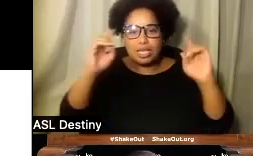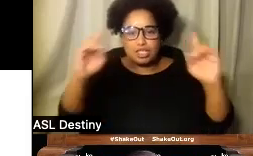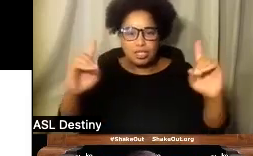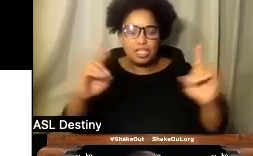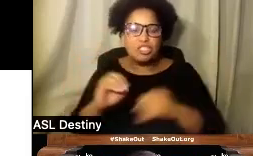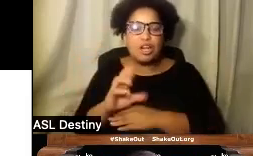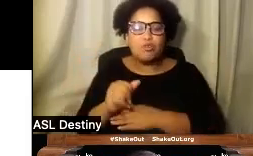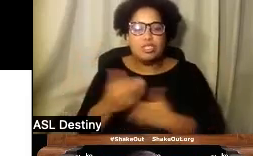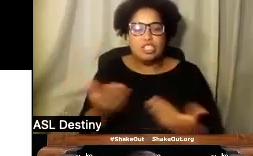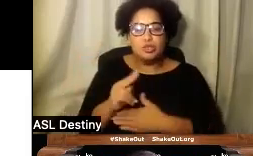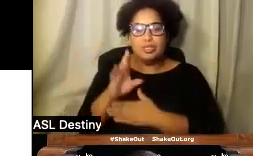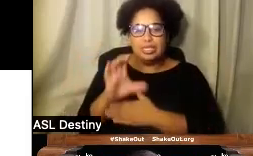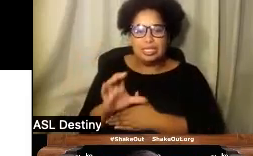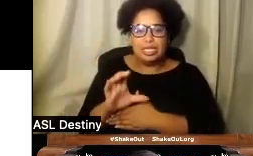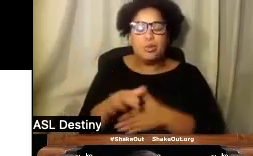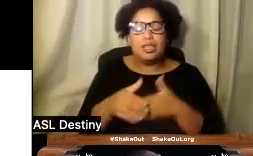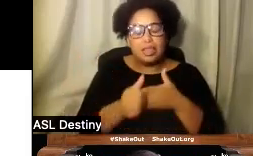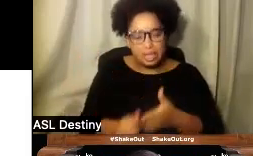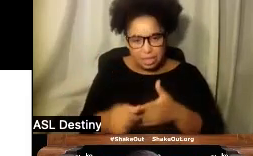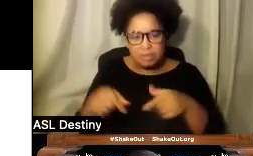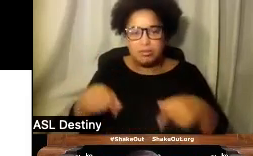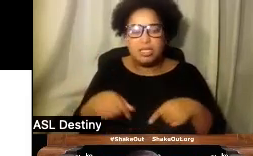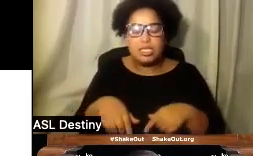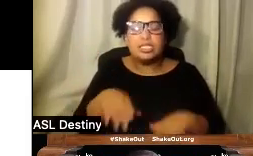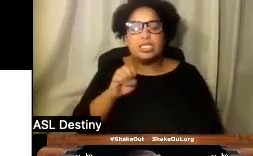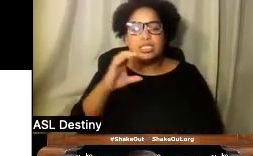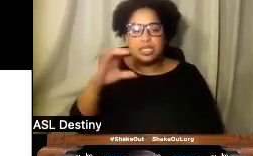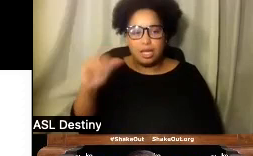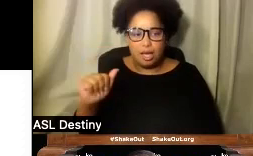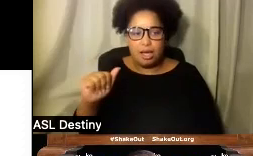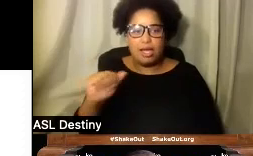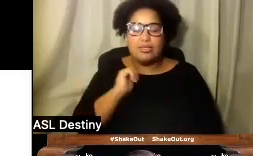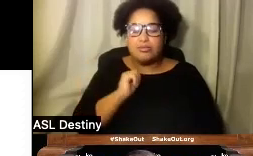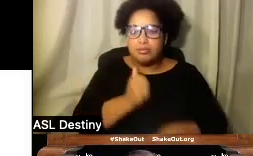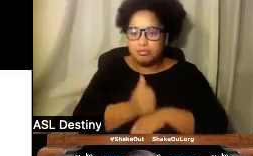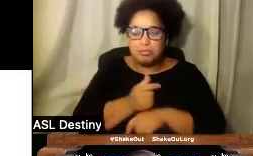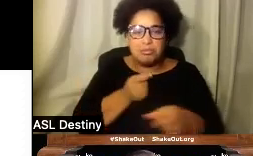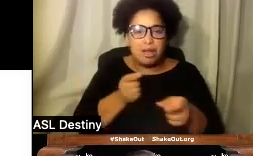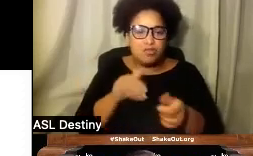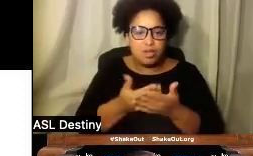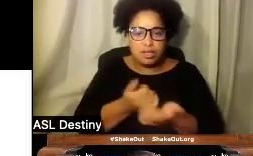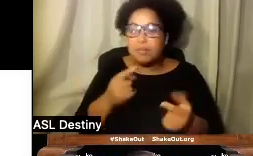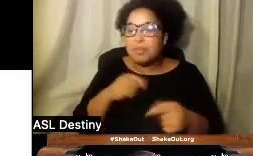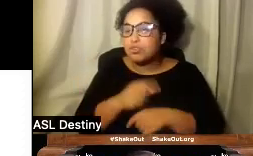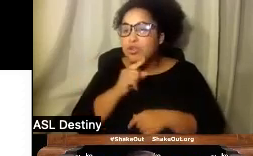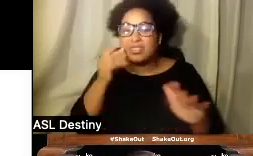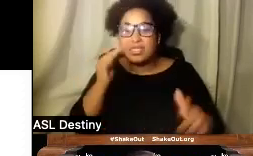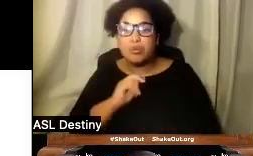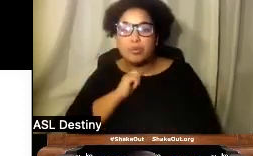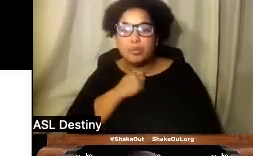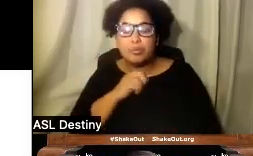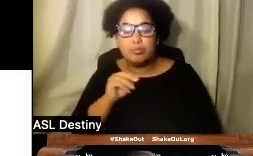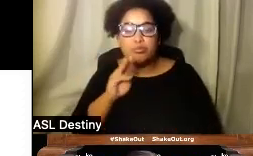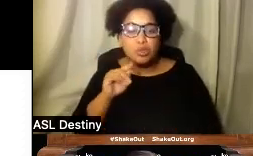And we actually lead the Earthquake Country Alliance and coordinate its efforts. And again, please keep your sound muted